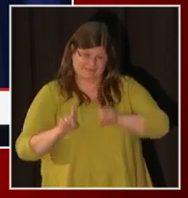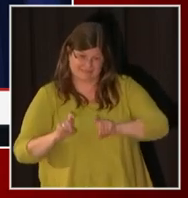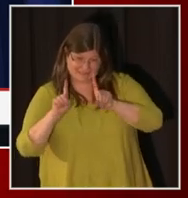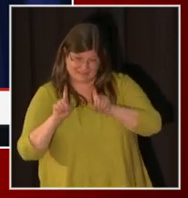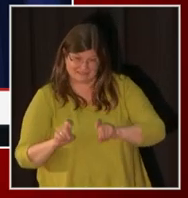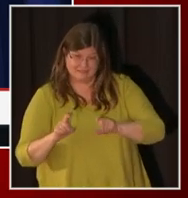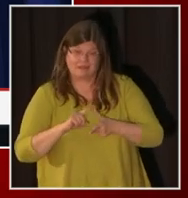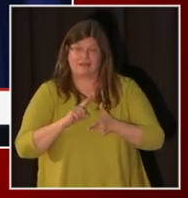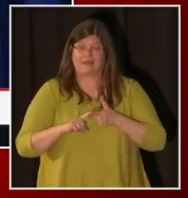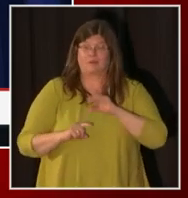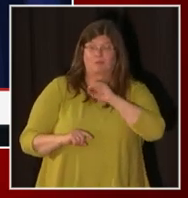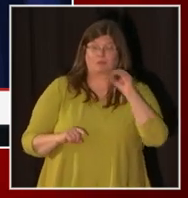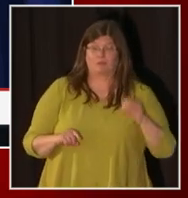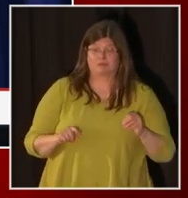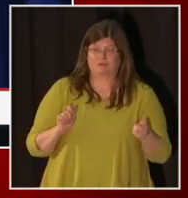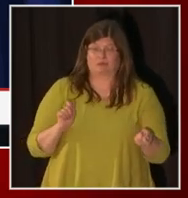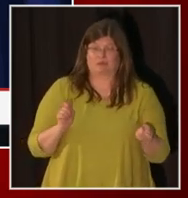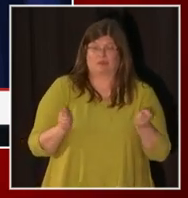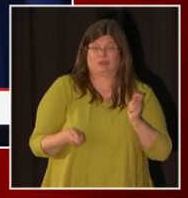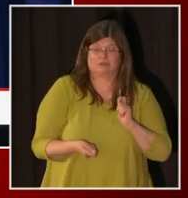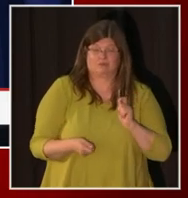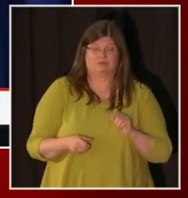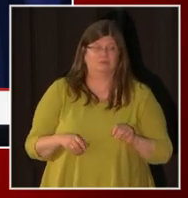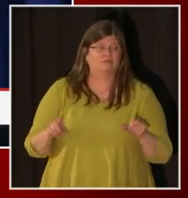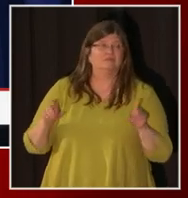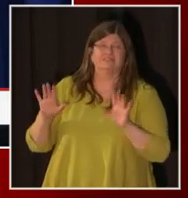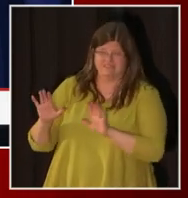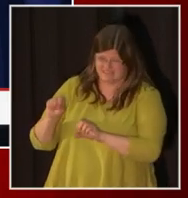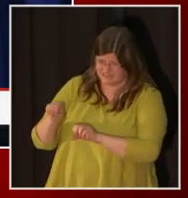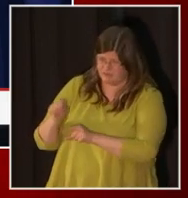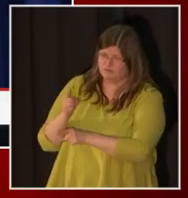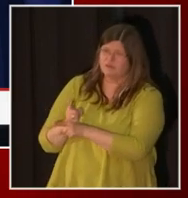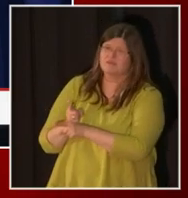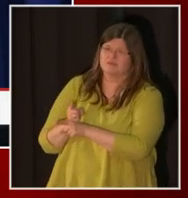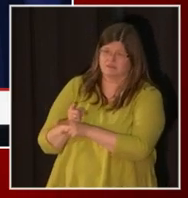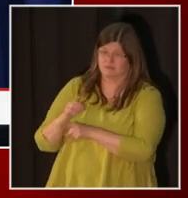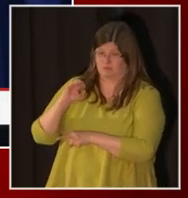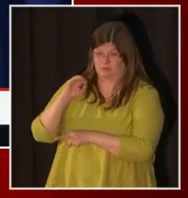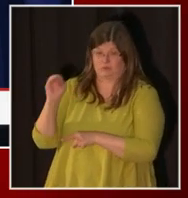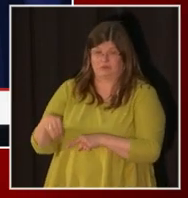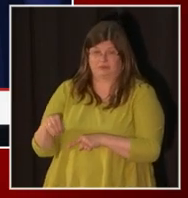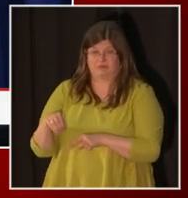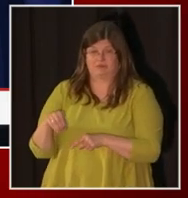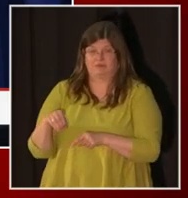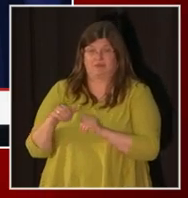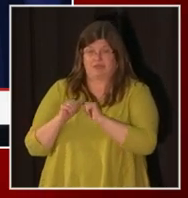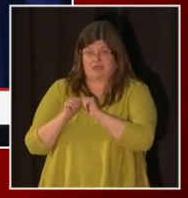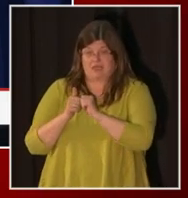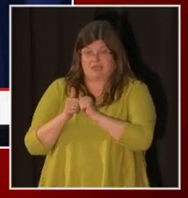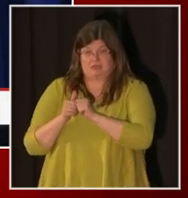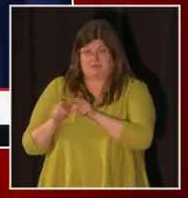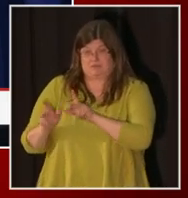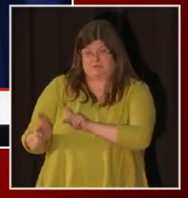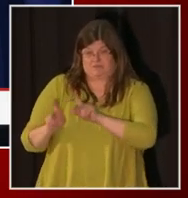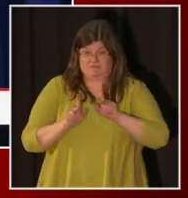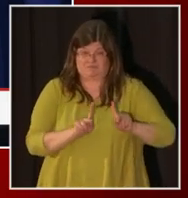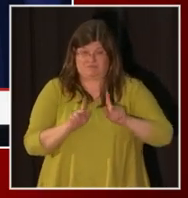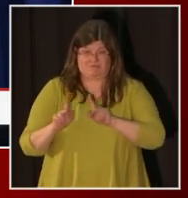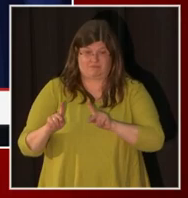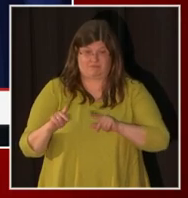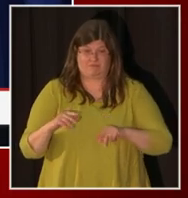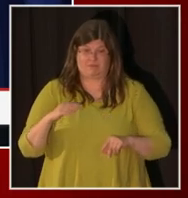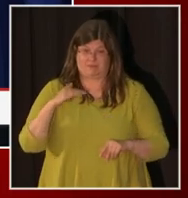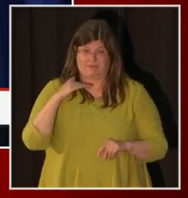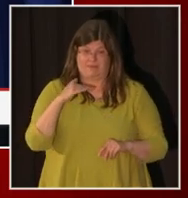proportionality. So it's like you can continue to look at that positive rate of positivity. So if the denominator and the numerator